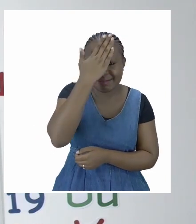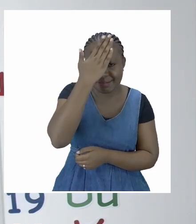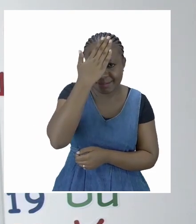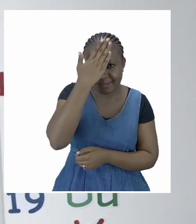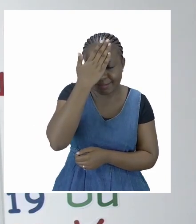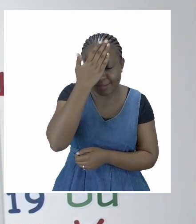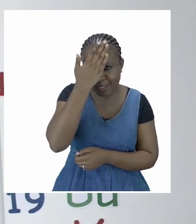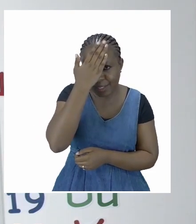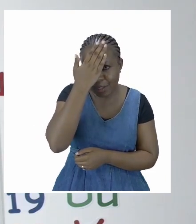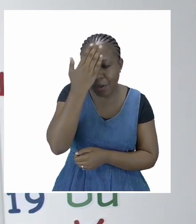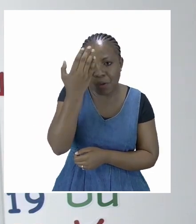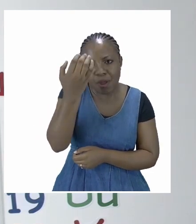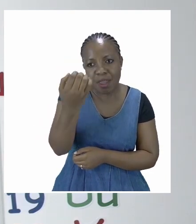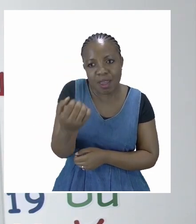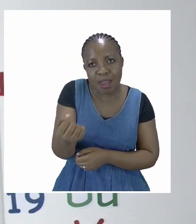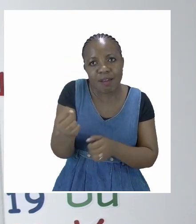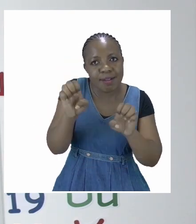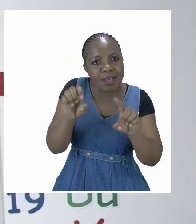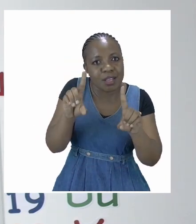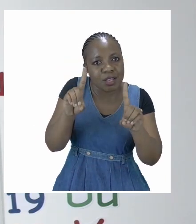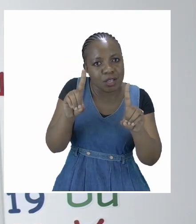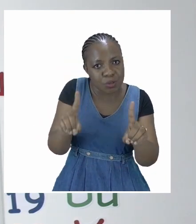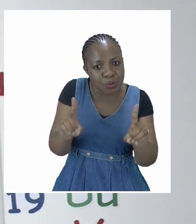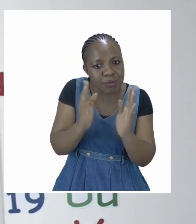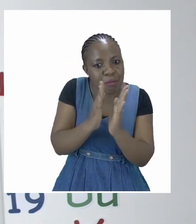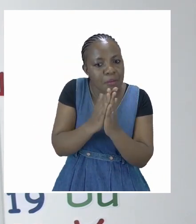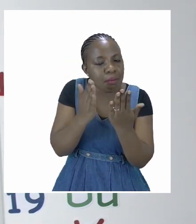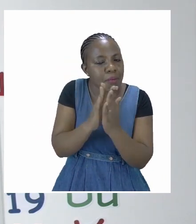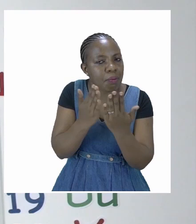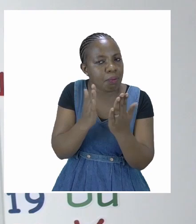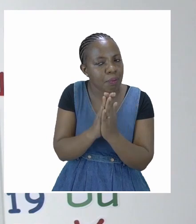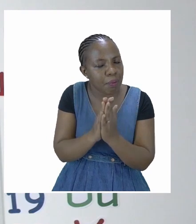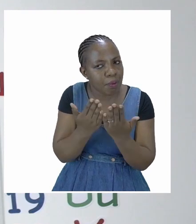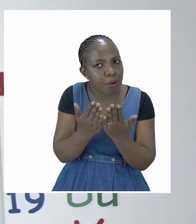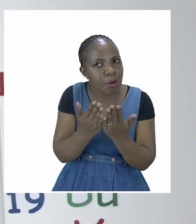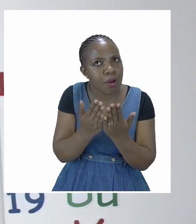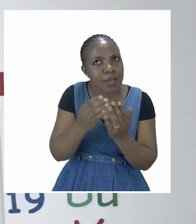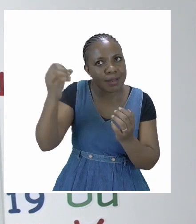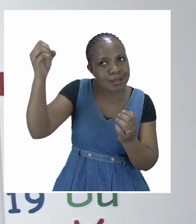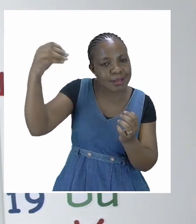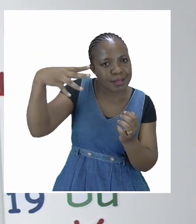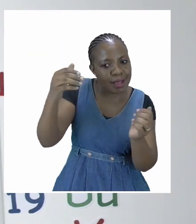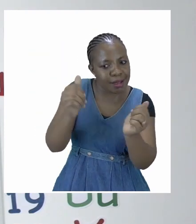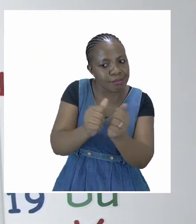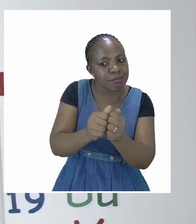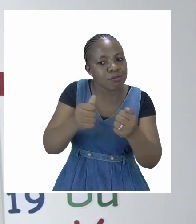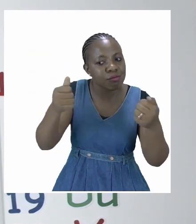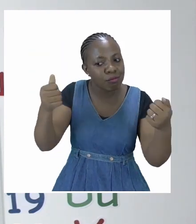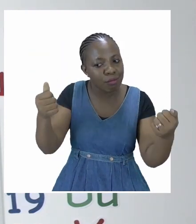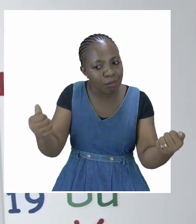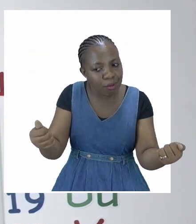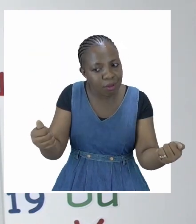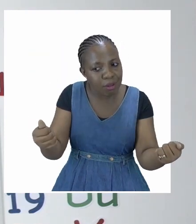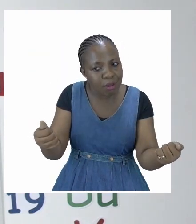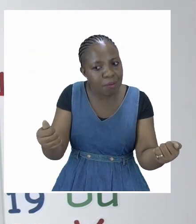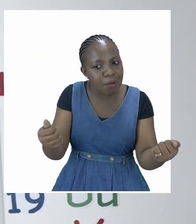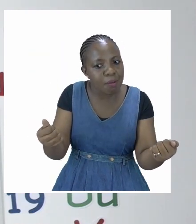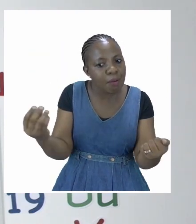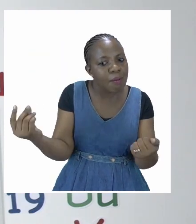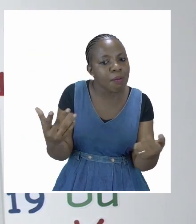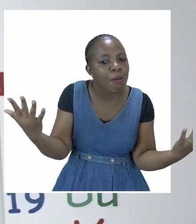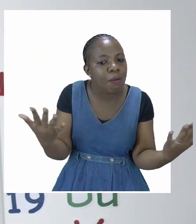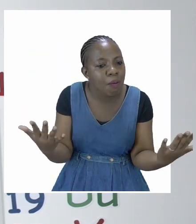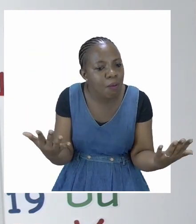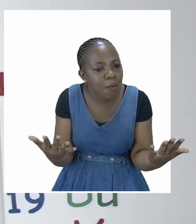booklet in our daily newspaper, street sales, or at your school every Monday